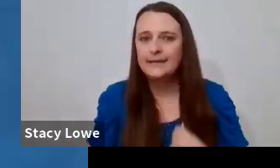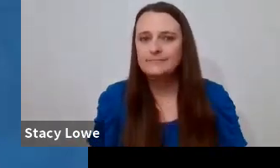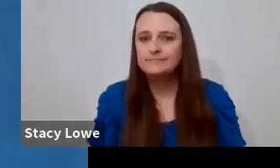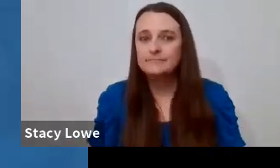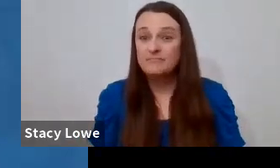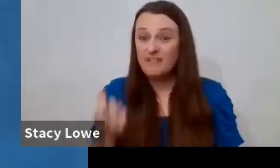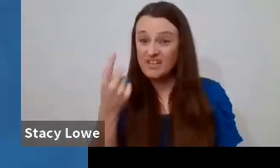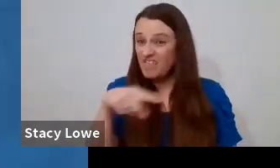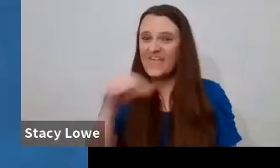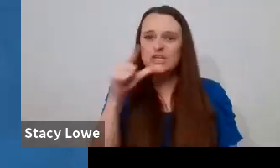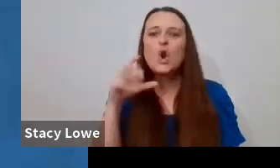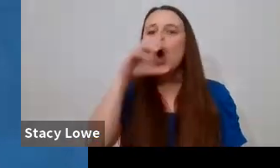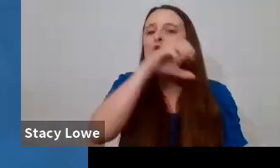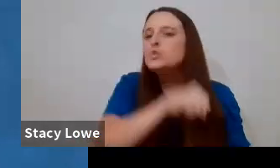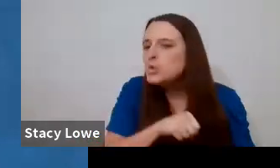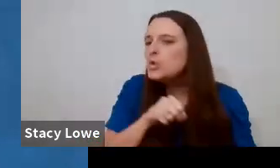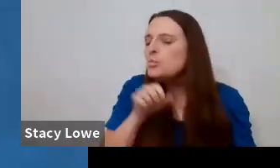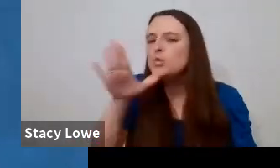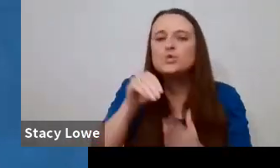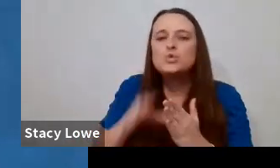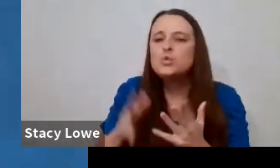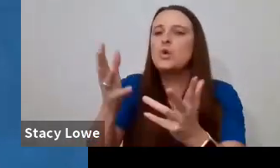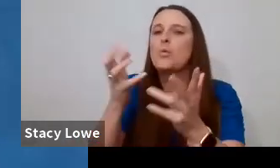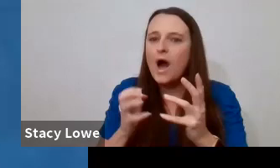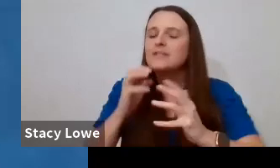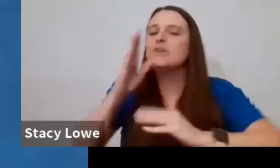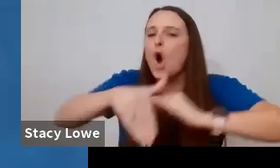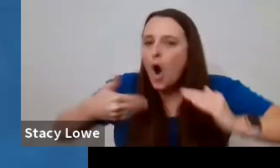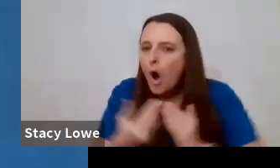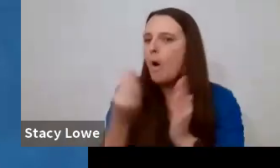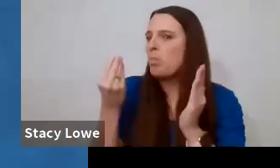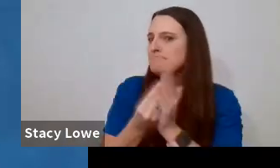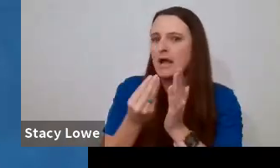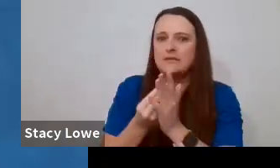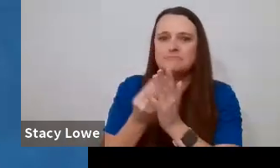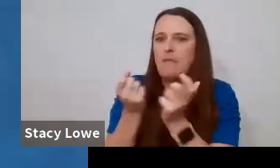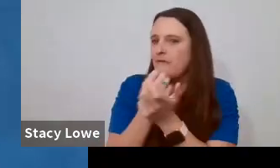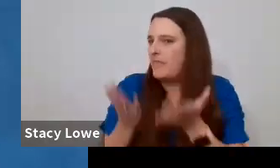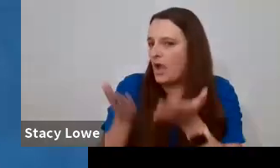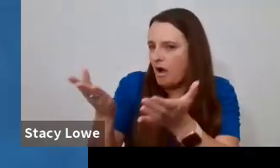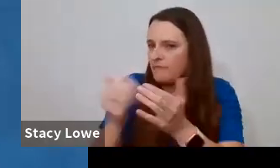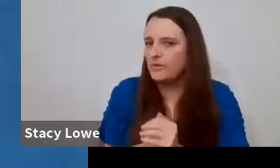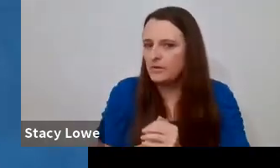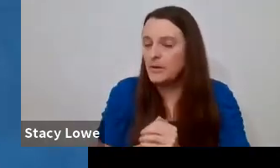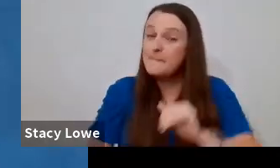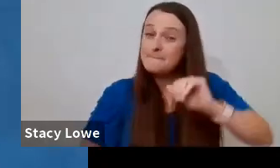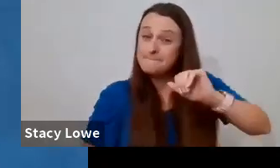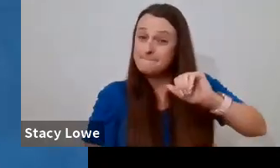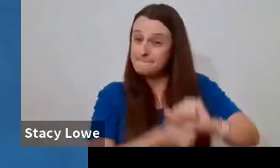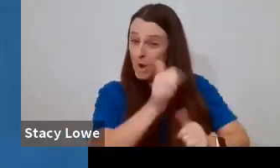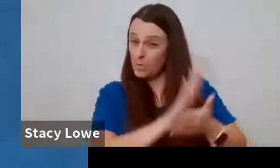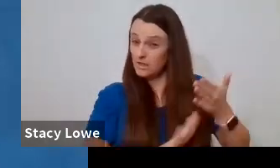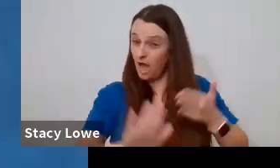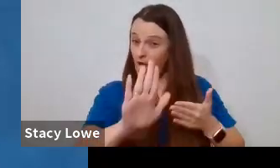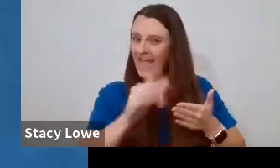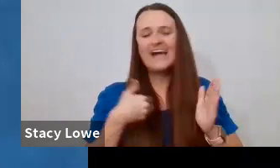your student wants every single aspect of their financial aid package. Most colleges have a deadline